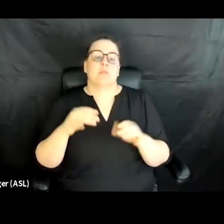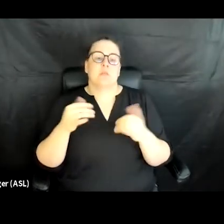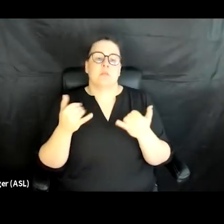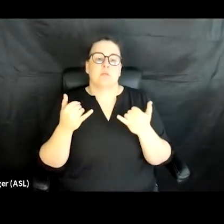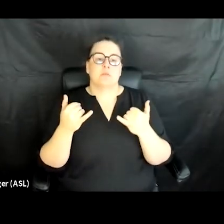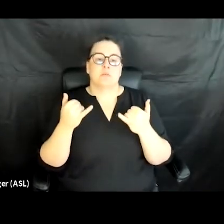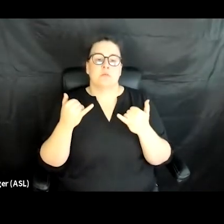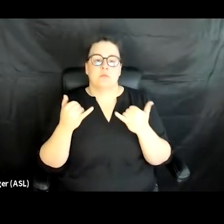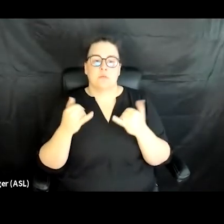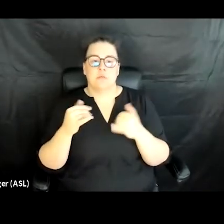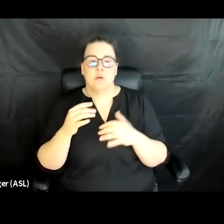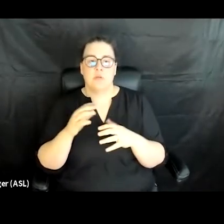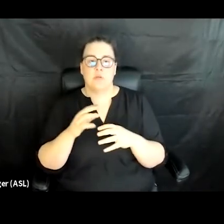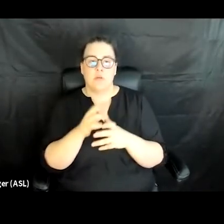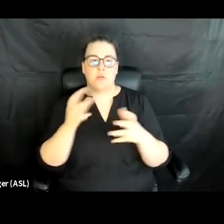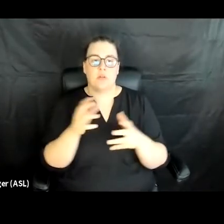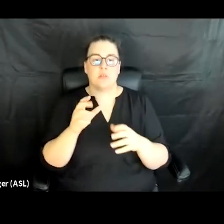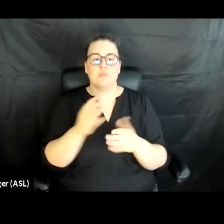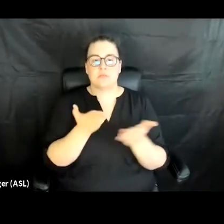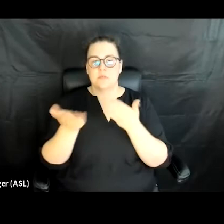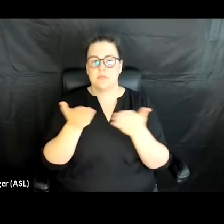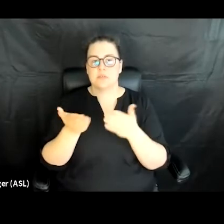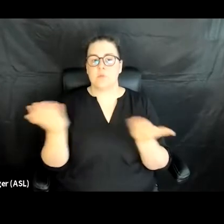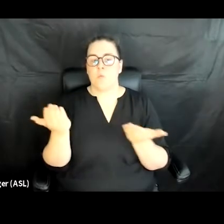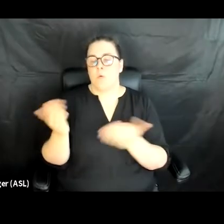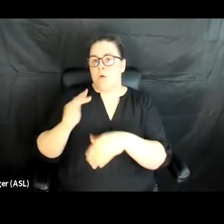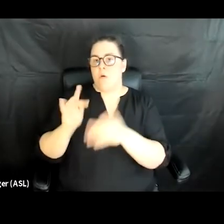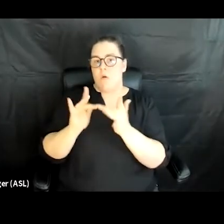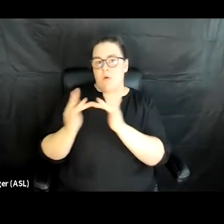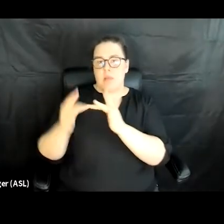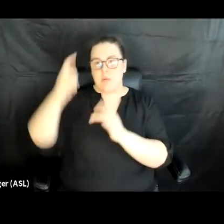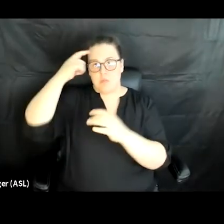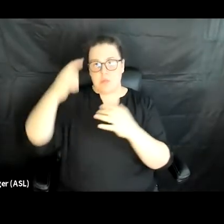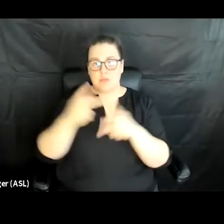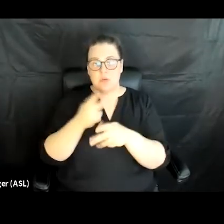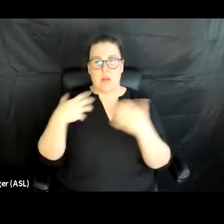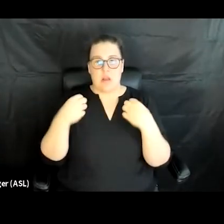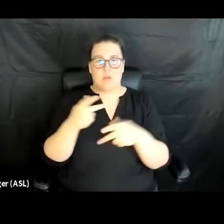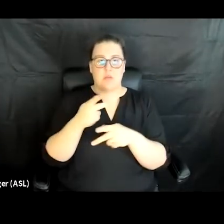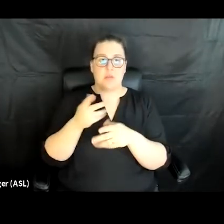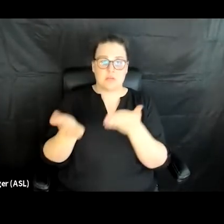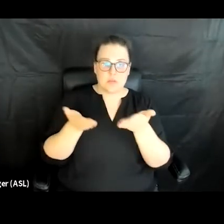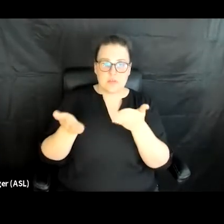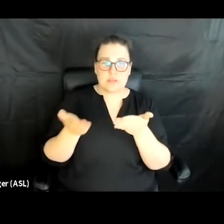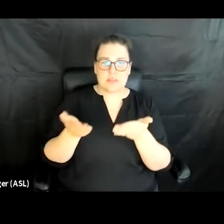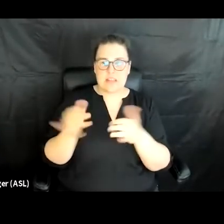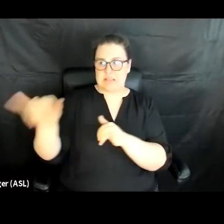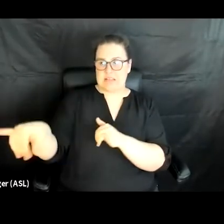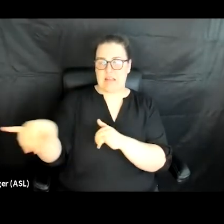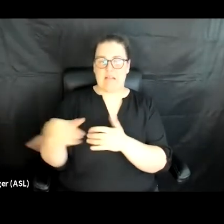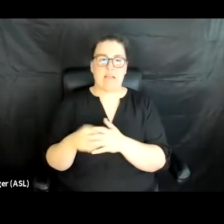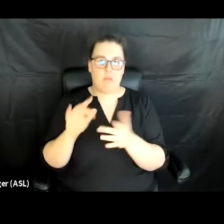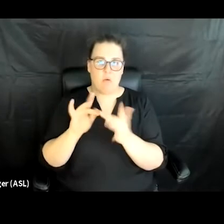went online for mental health care services and have stayed online, lots of other services have gone back. I think employers were thinking about